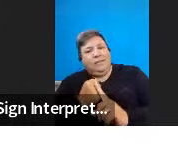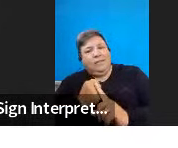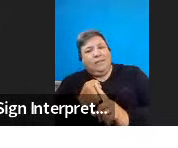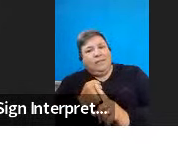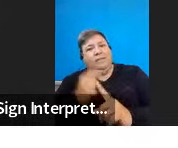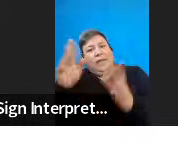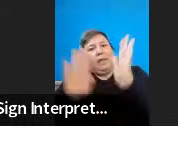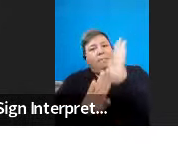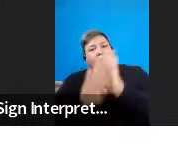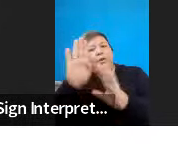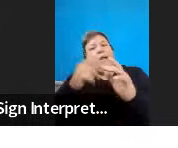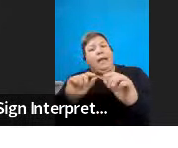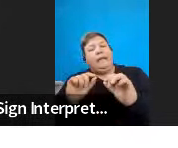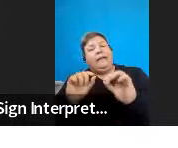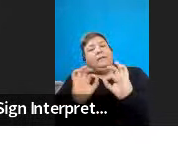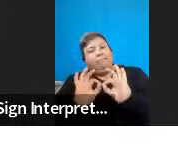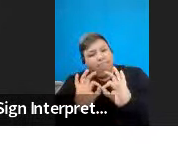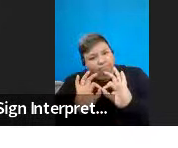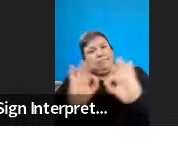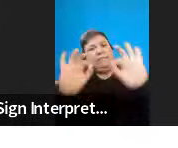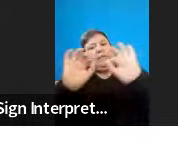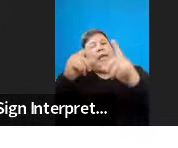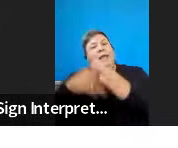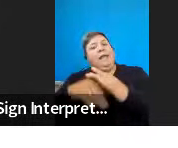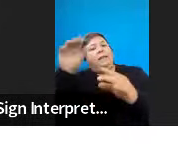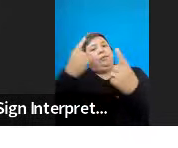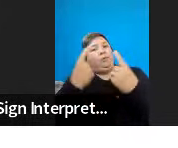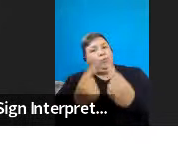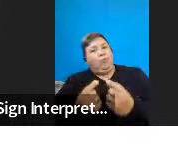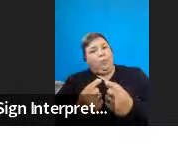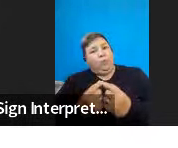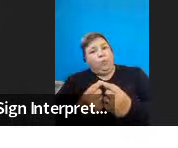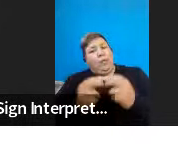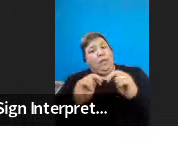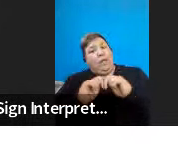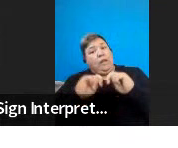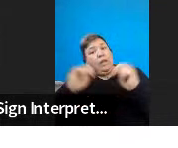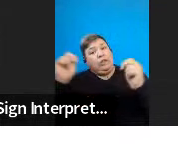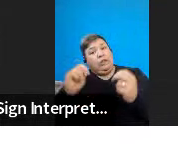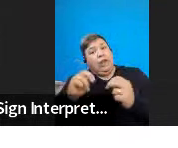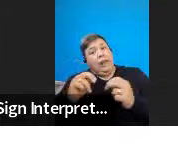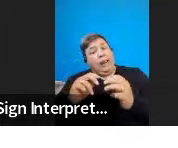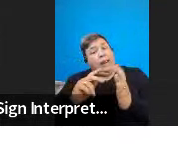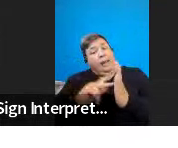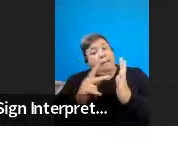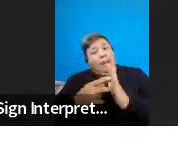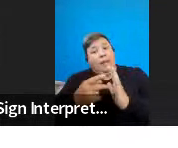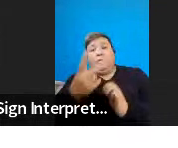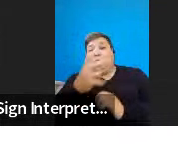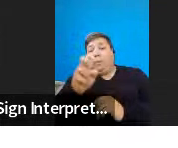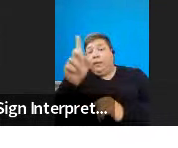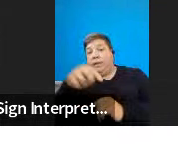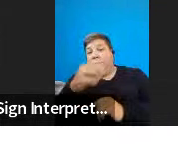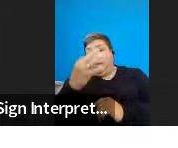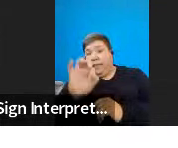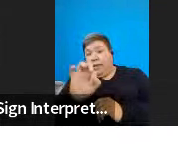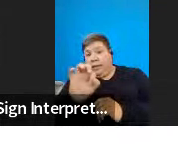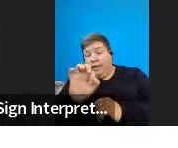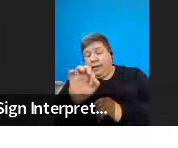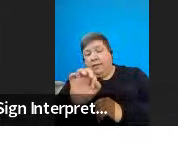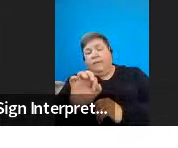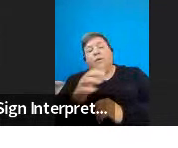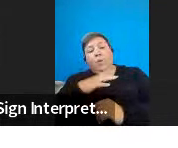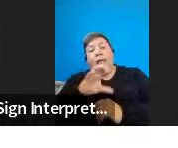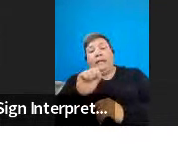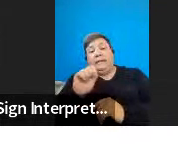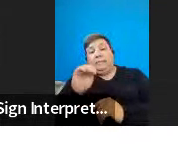and succeed in what they do. The National Development Plan has indicated that by 2030, SMMEs will contribute 60